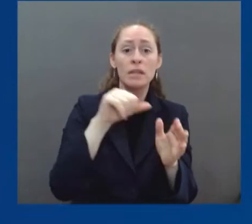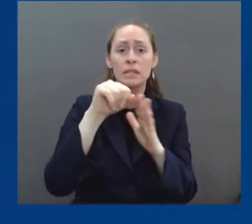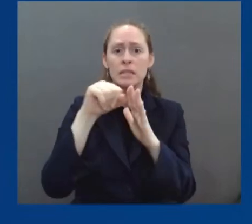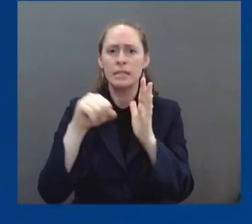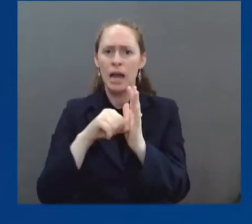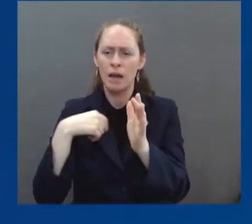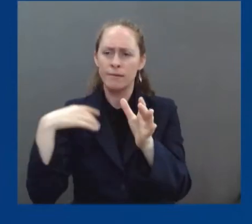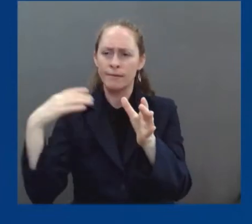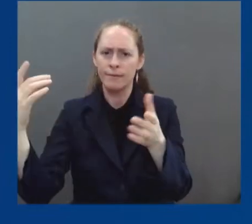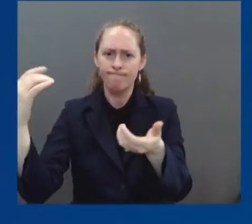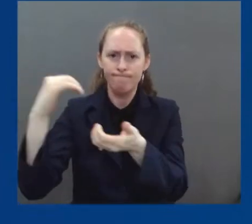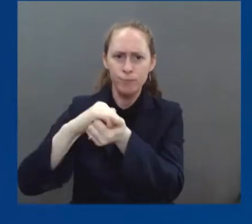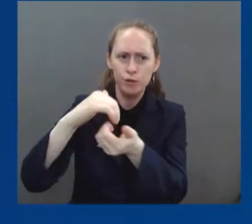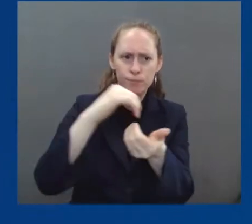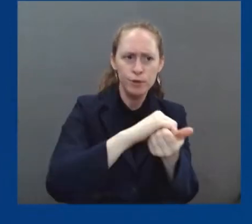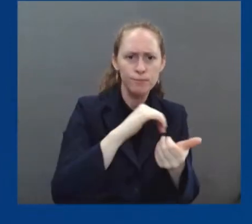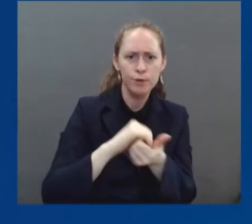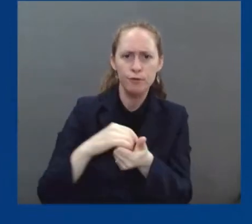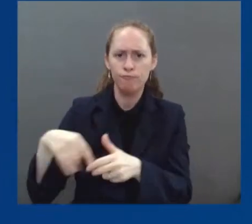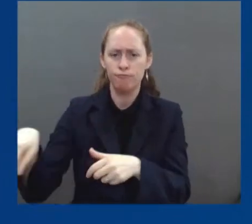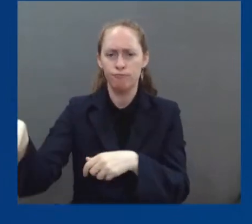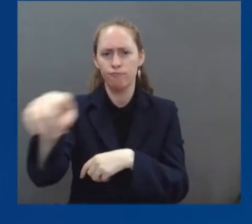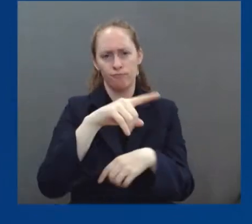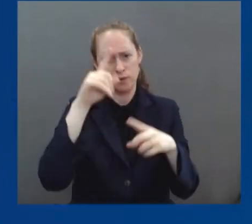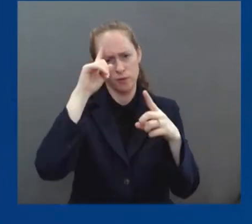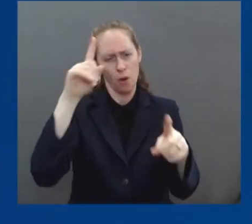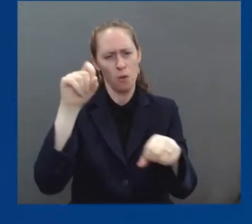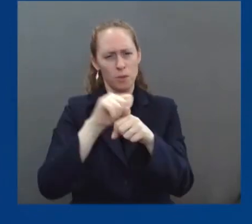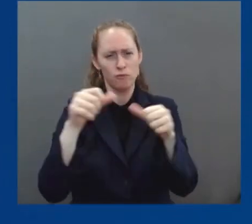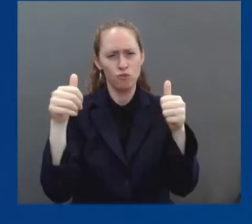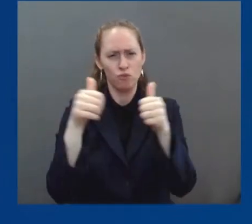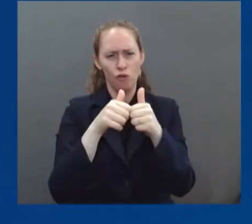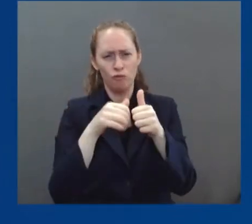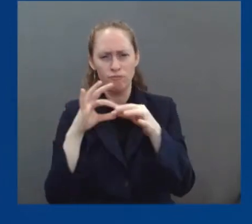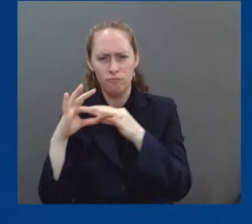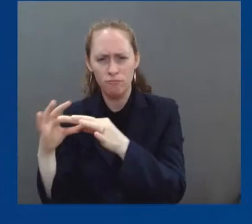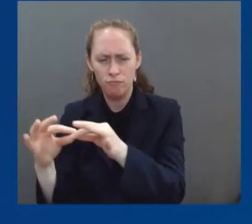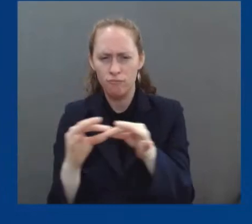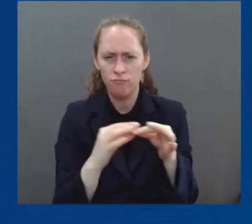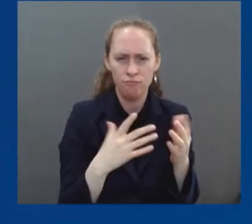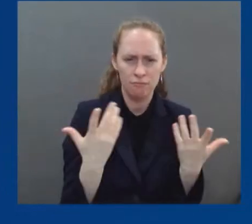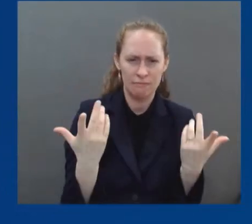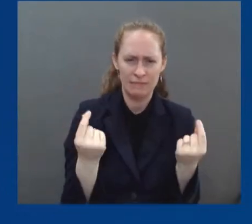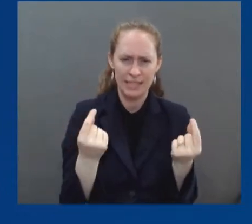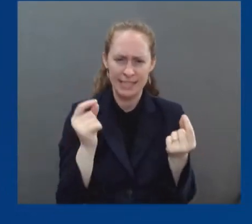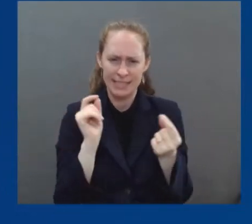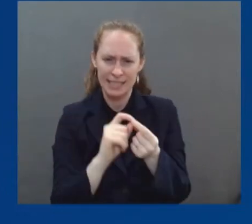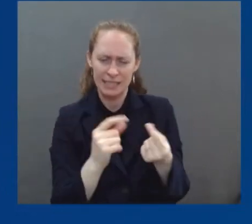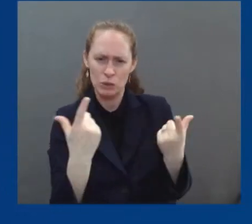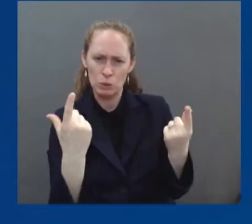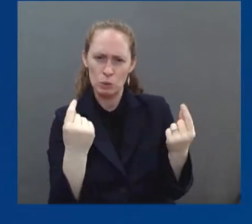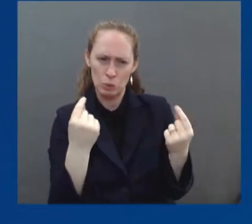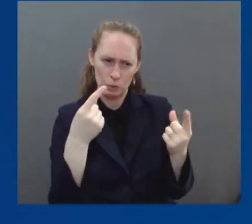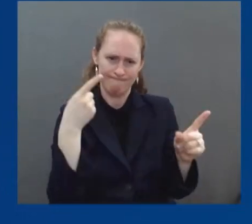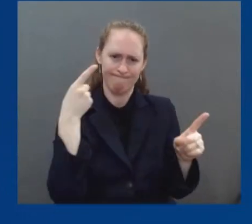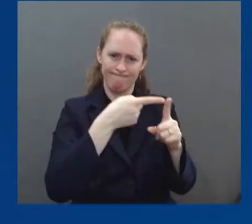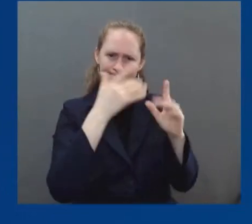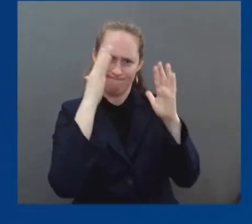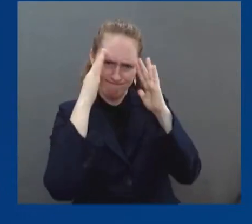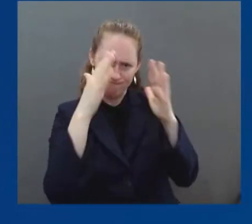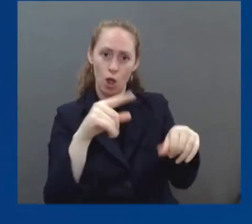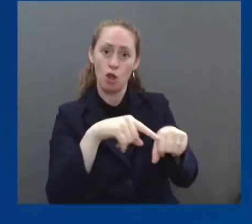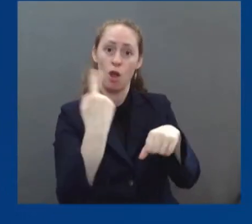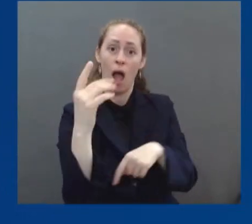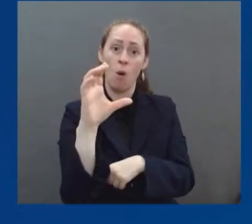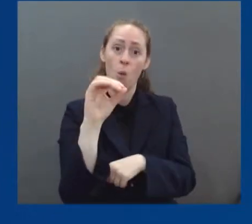the long-term effects of COVID-19 on our hardest hit and highest risk communities, and make sure they receive the support they need.